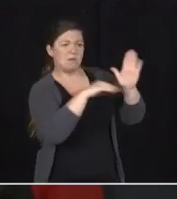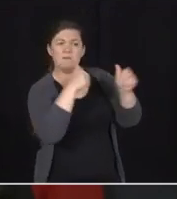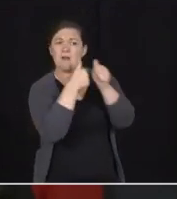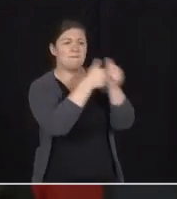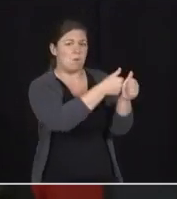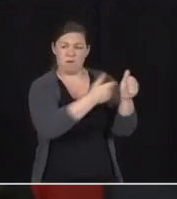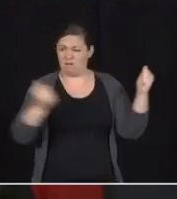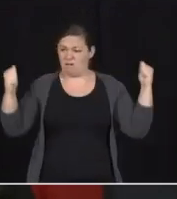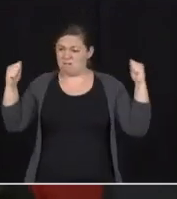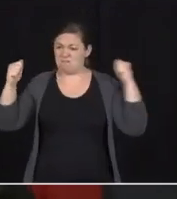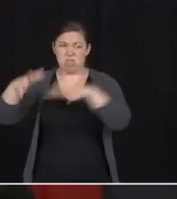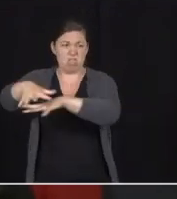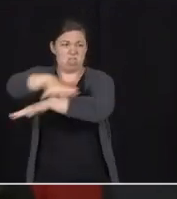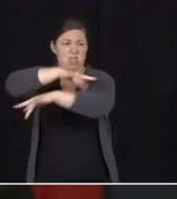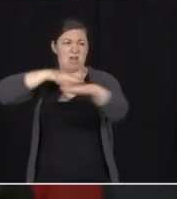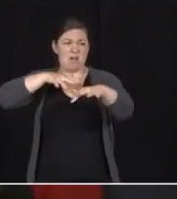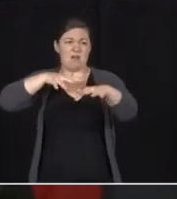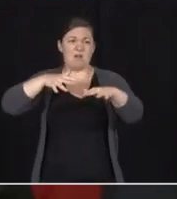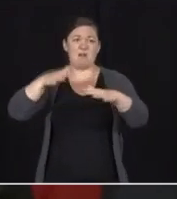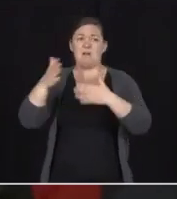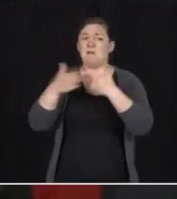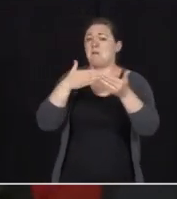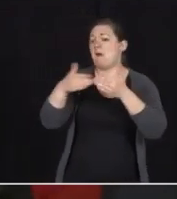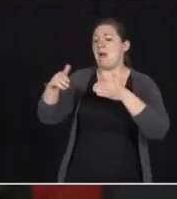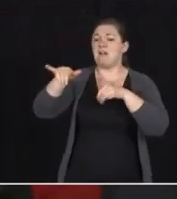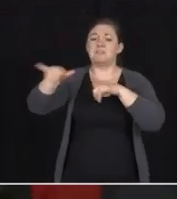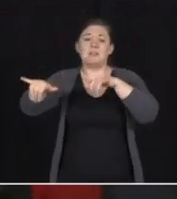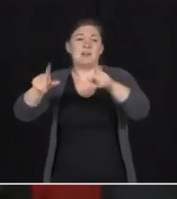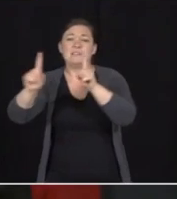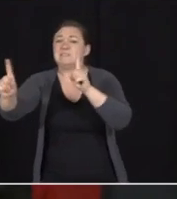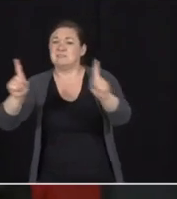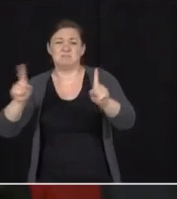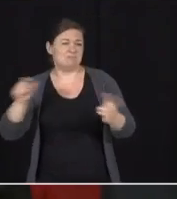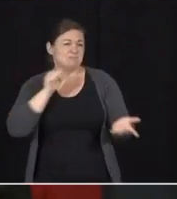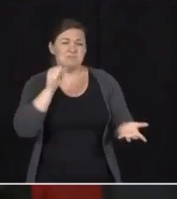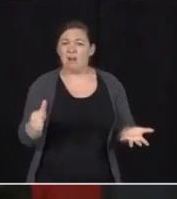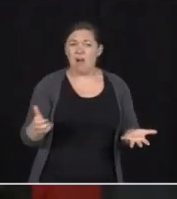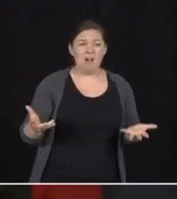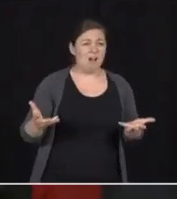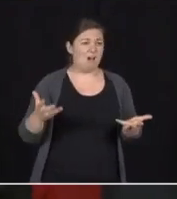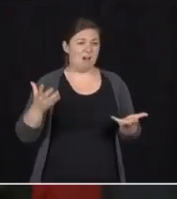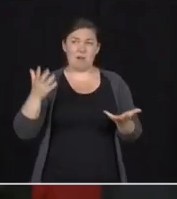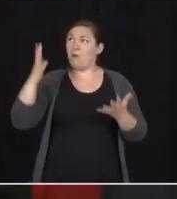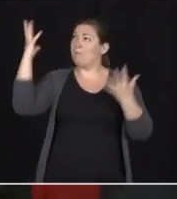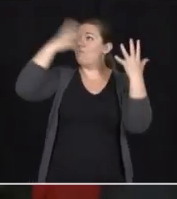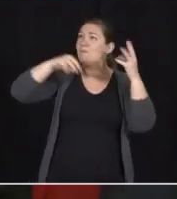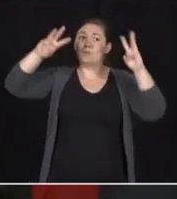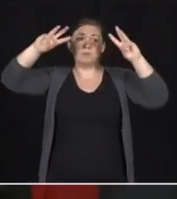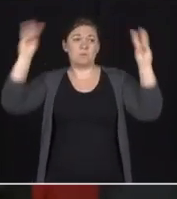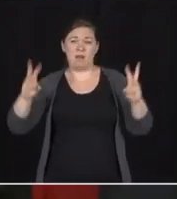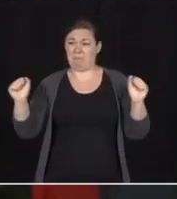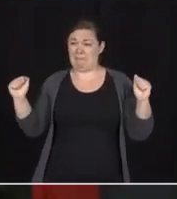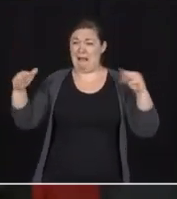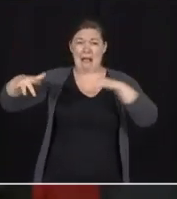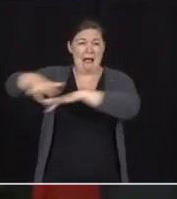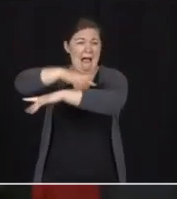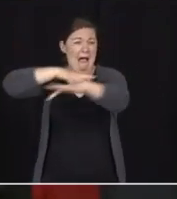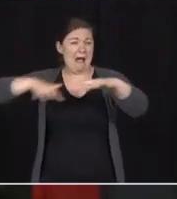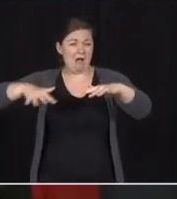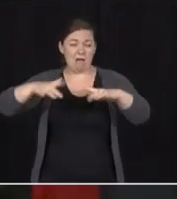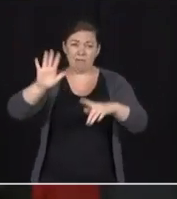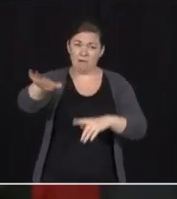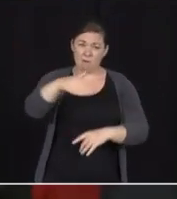as weather gets better and people want to get outside. The case numbers in Ontario are now trending upwards, and the province is failing to